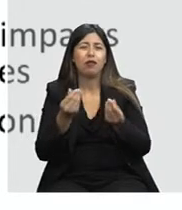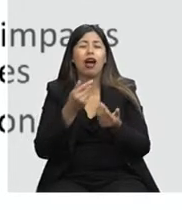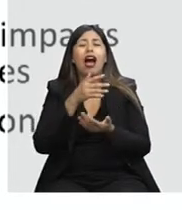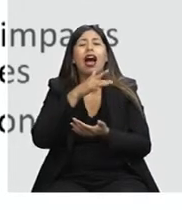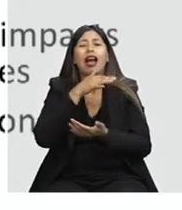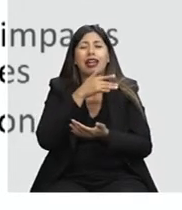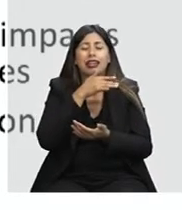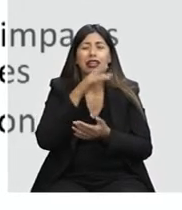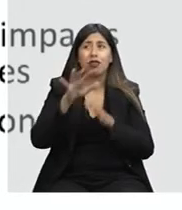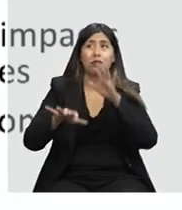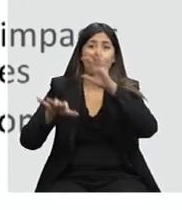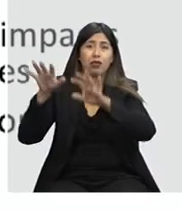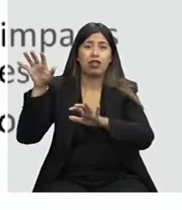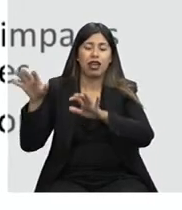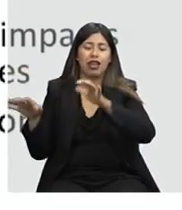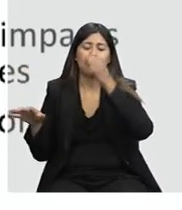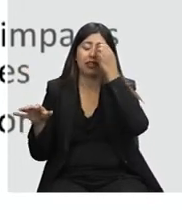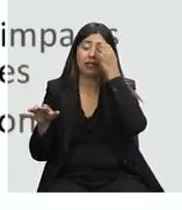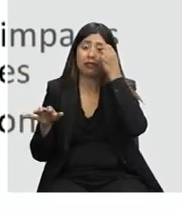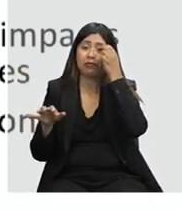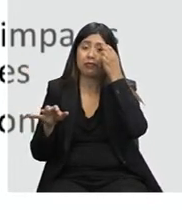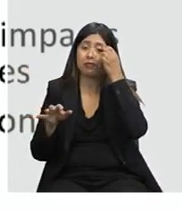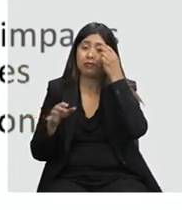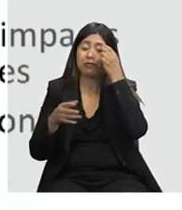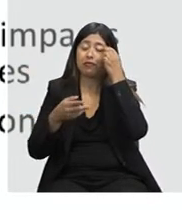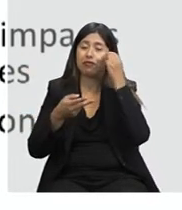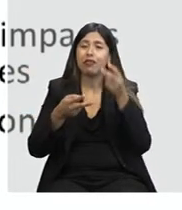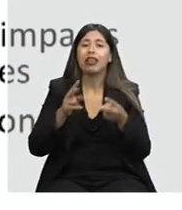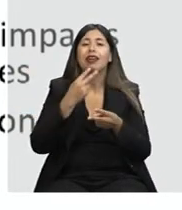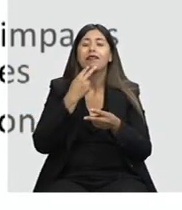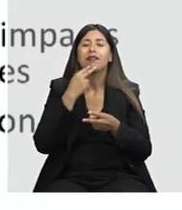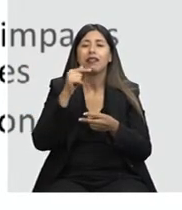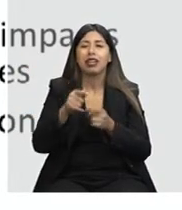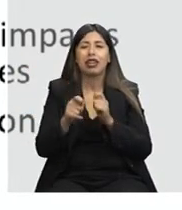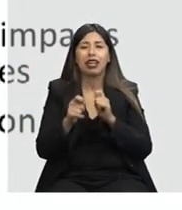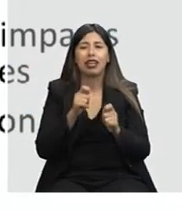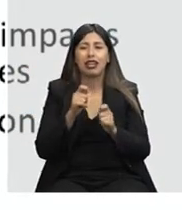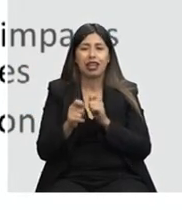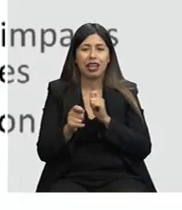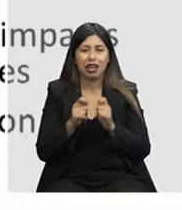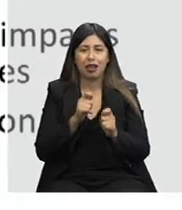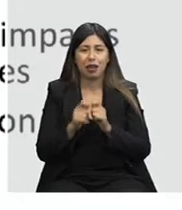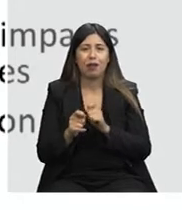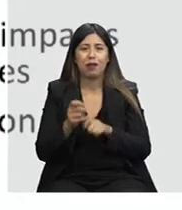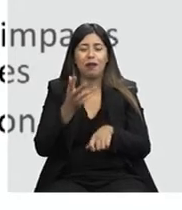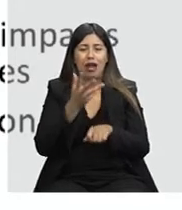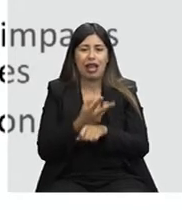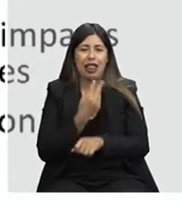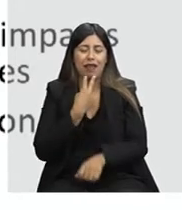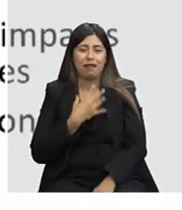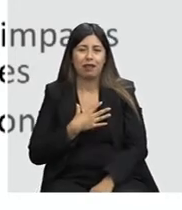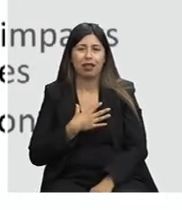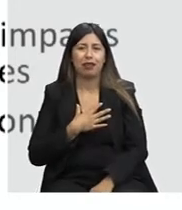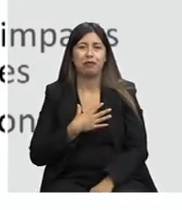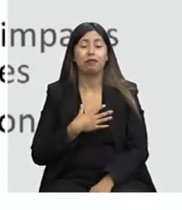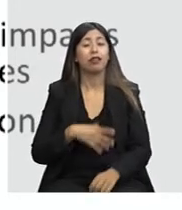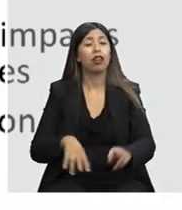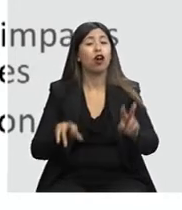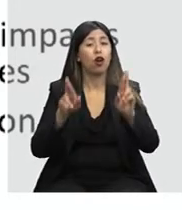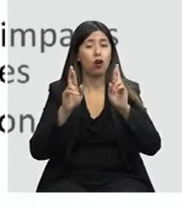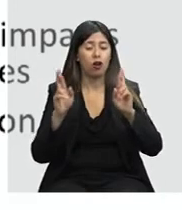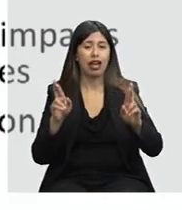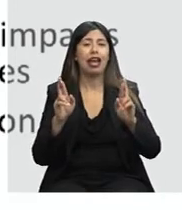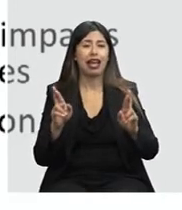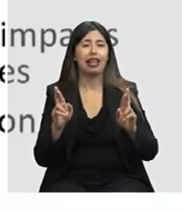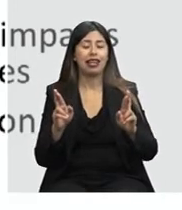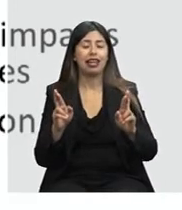those existential risks. And if any of the stories you've enjoyed today in my talk, I also have written about this in the